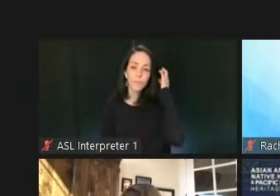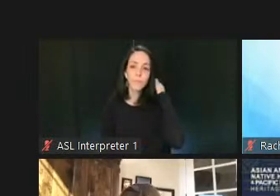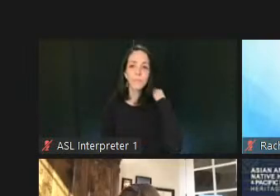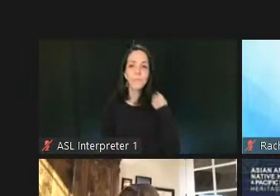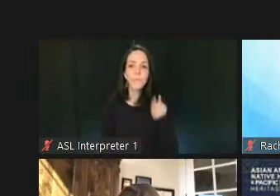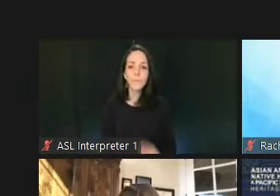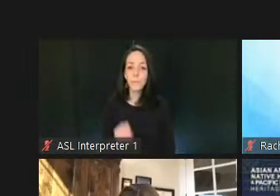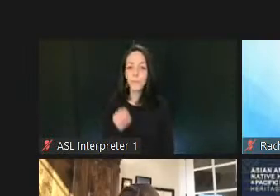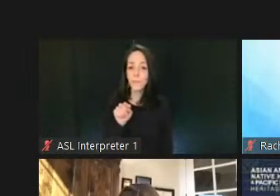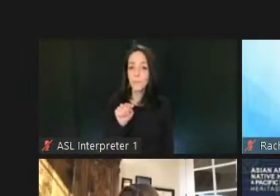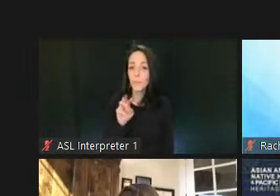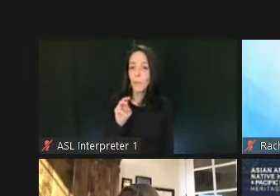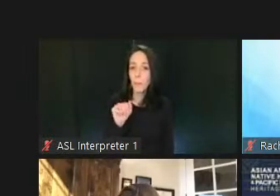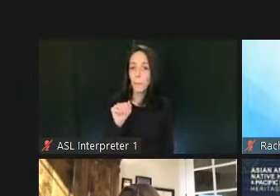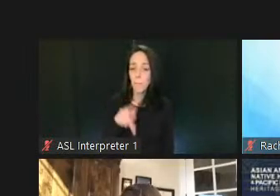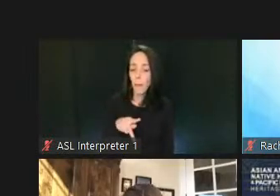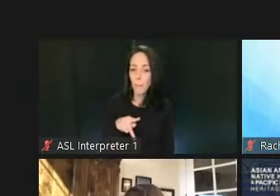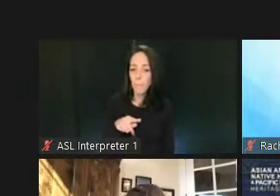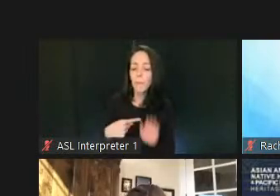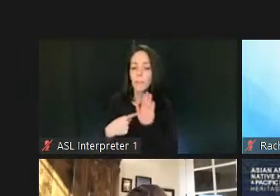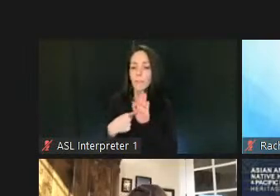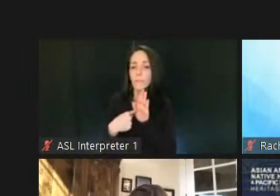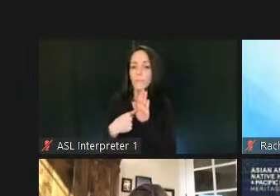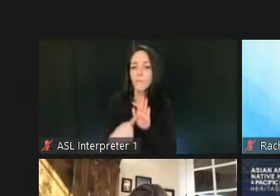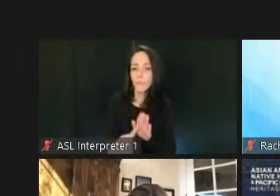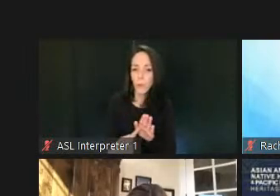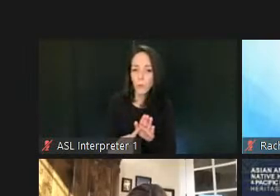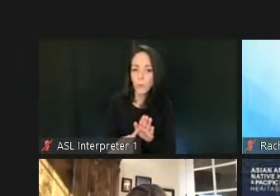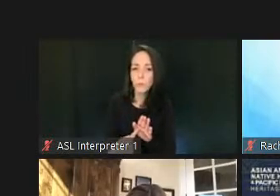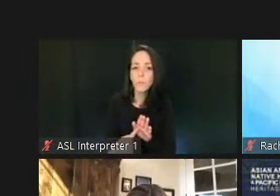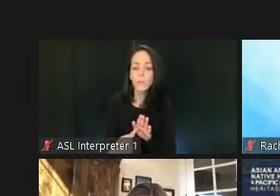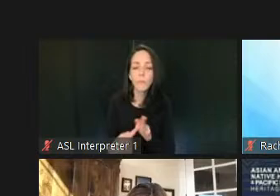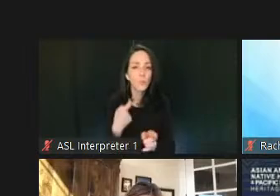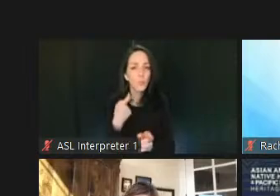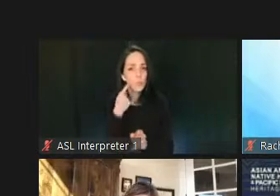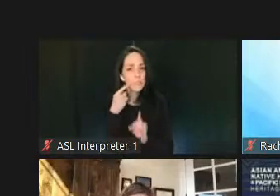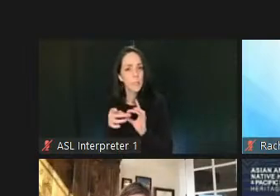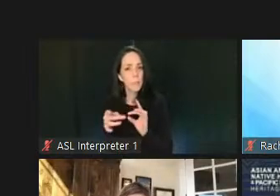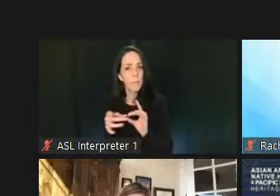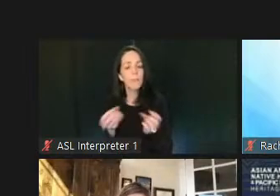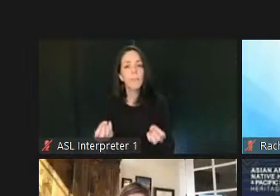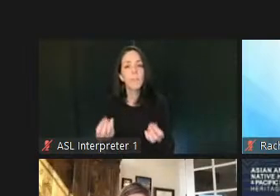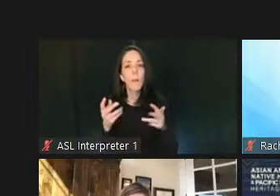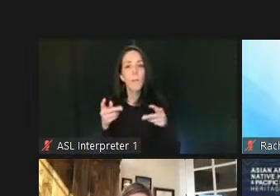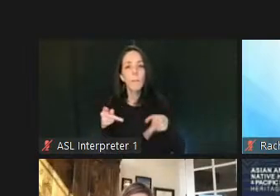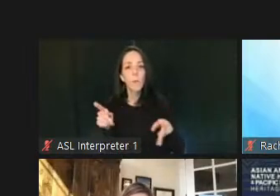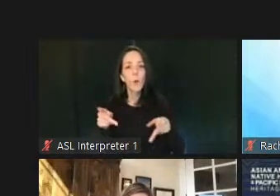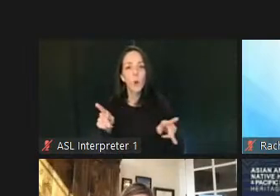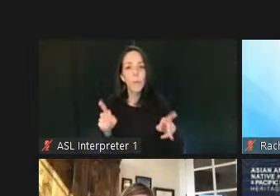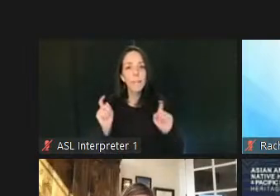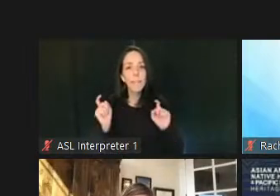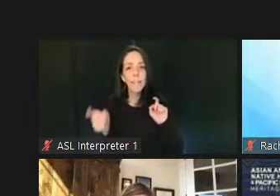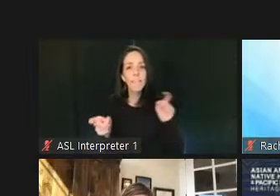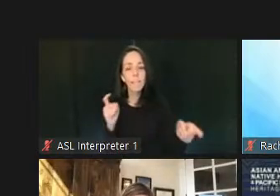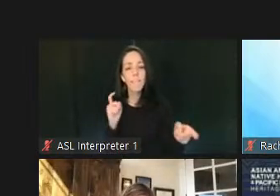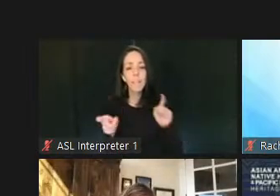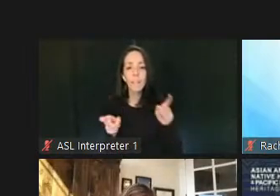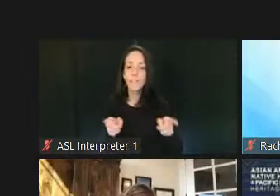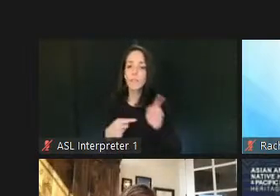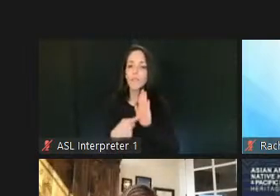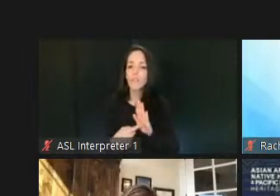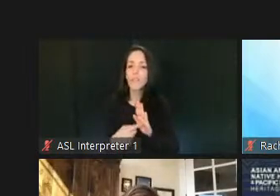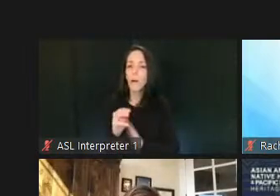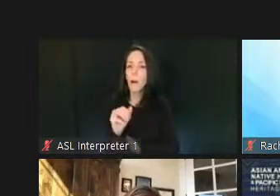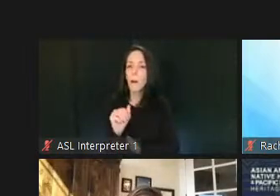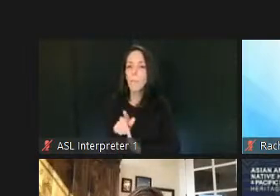So this map really depicts what I was alluding to earlier about the number of permits that have been issued, just showing it in a map form.